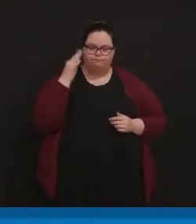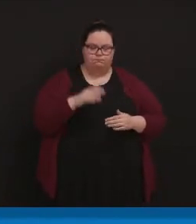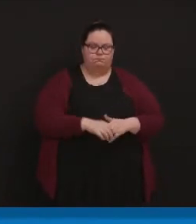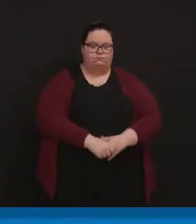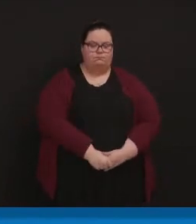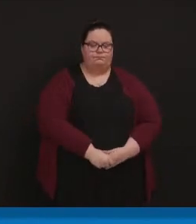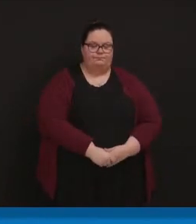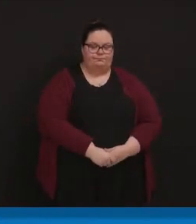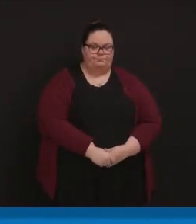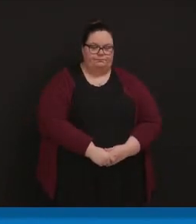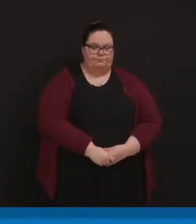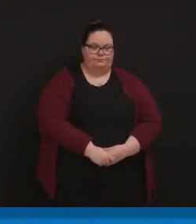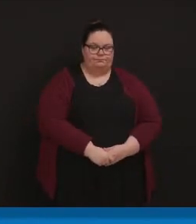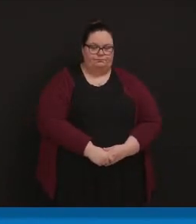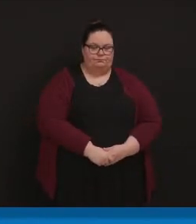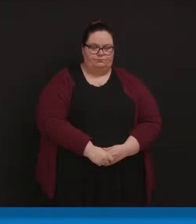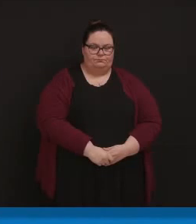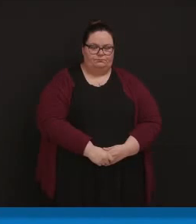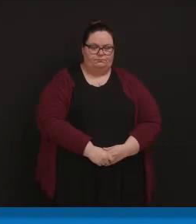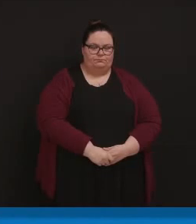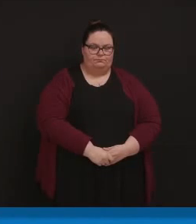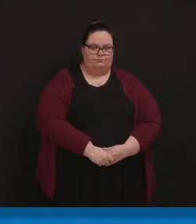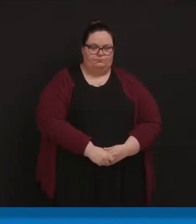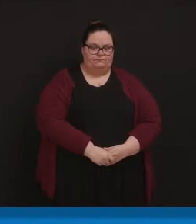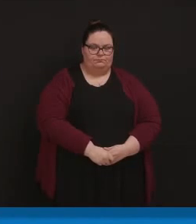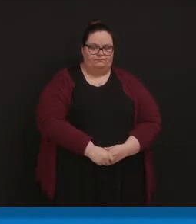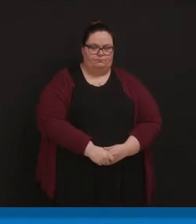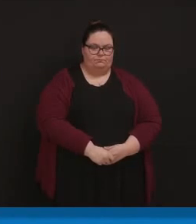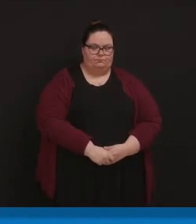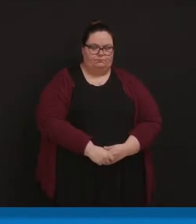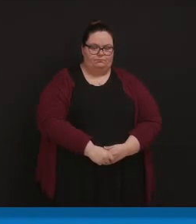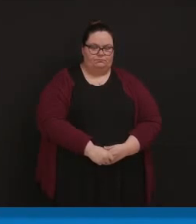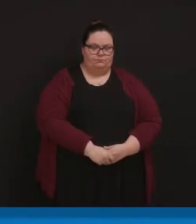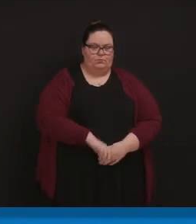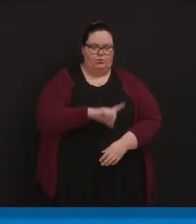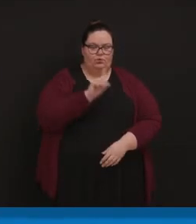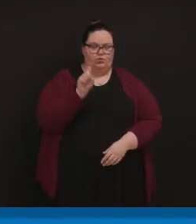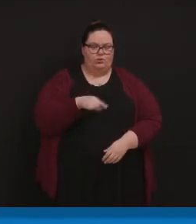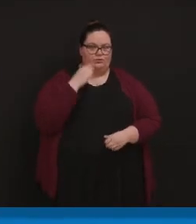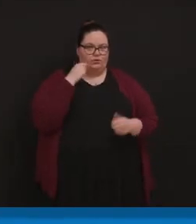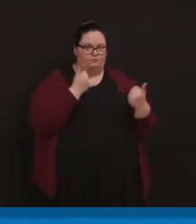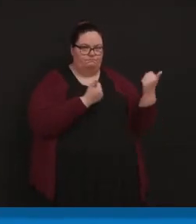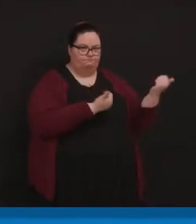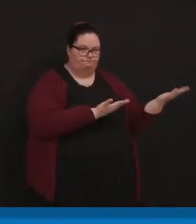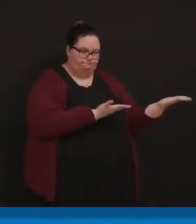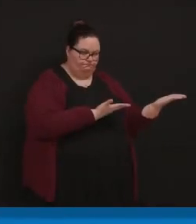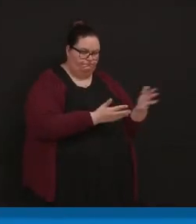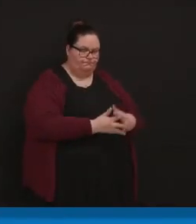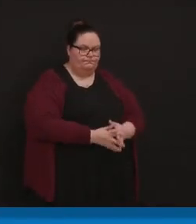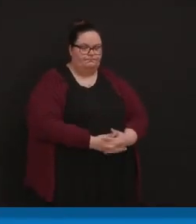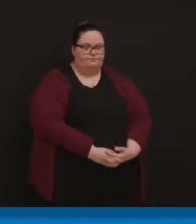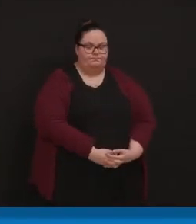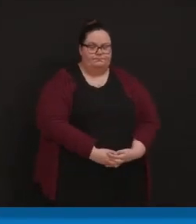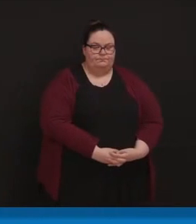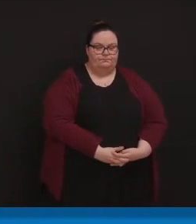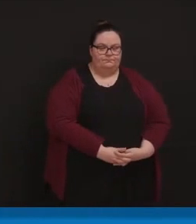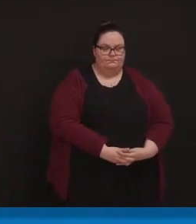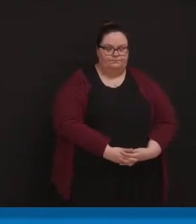merci, Bruce. Ma question est pour... Thank you, Bruce. My question is for Minister Carty. What